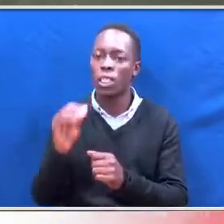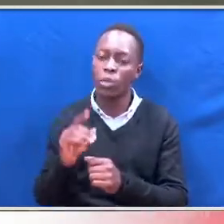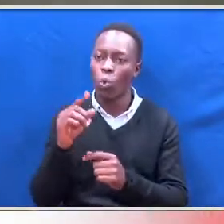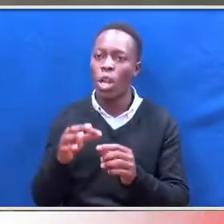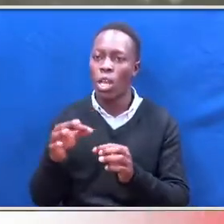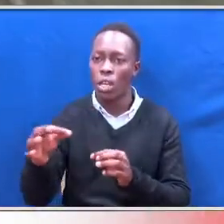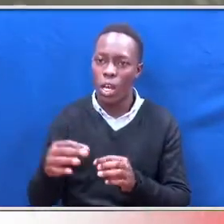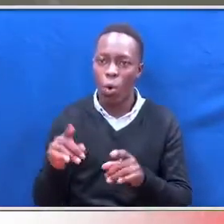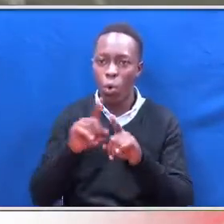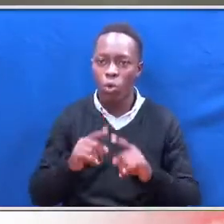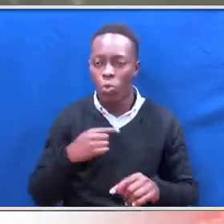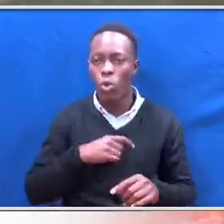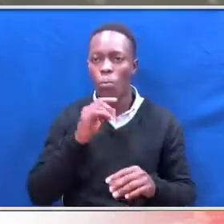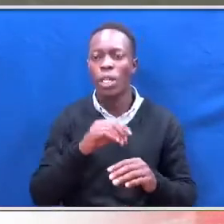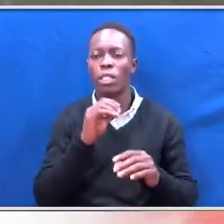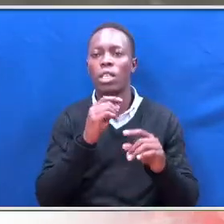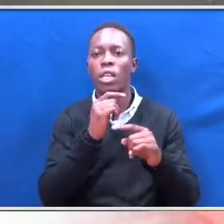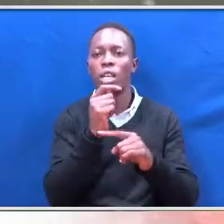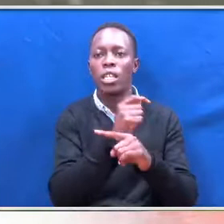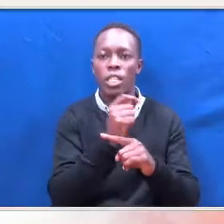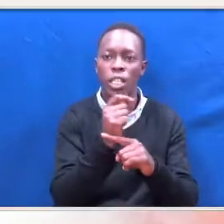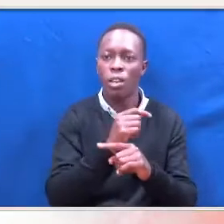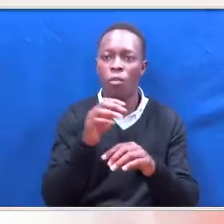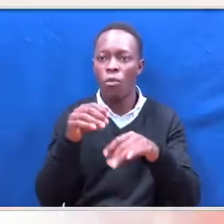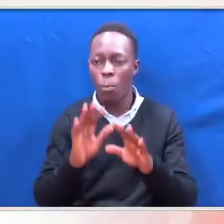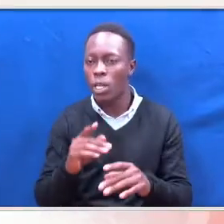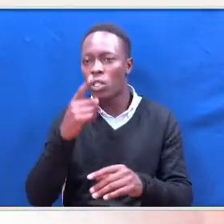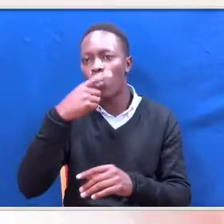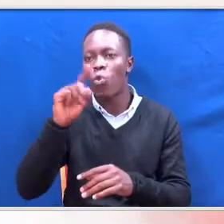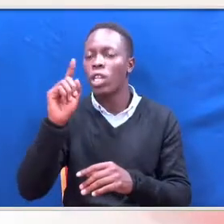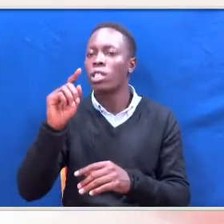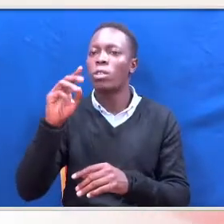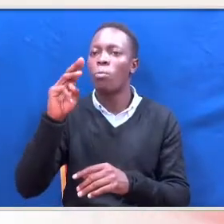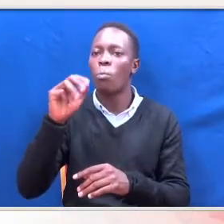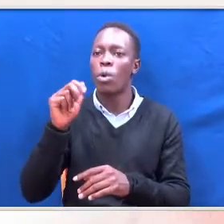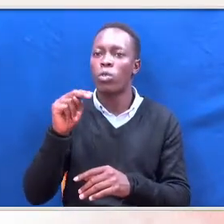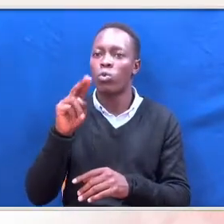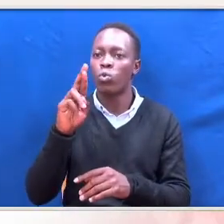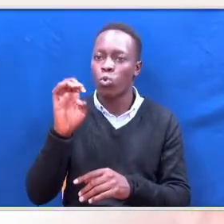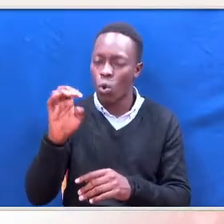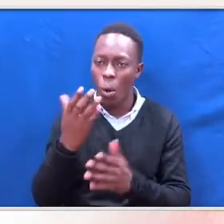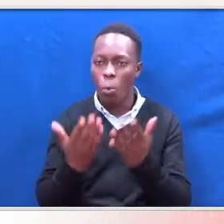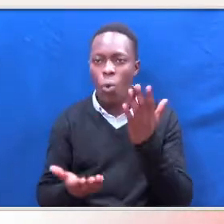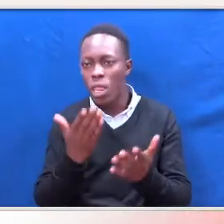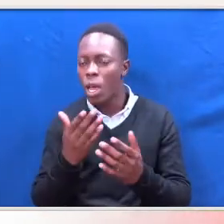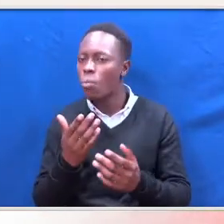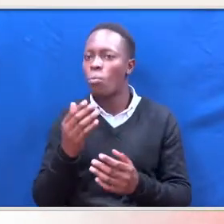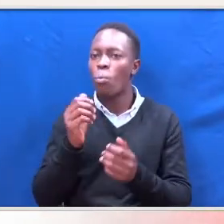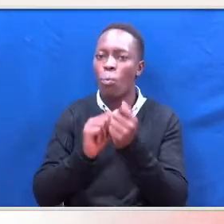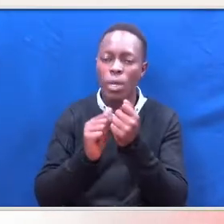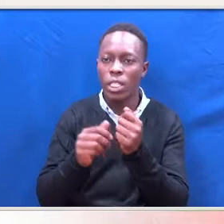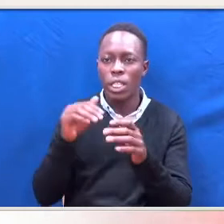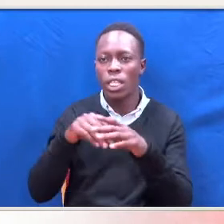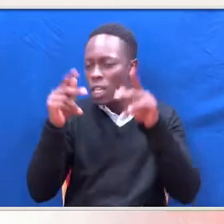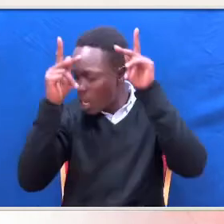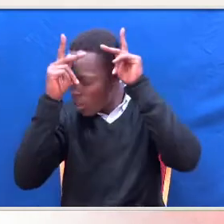have to educate our farmers on the correct fertilizer formulation. Whether you're growing maize in Kakamega or you're growing maize in Trans